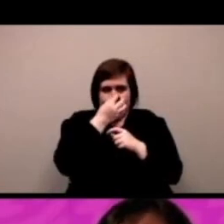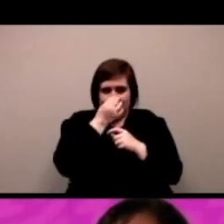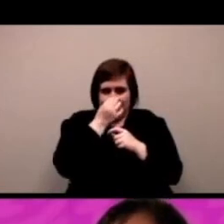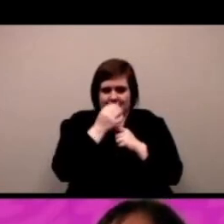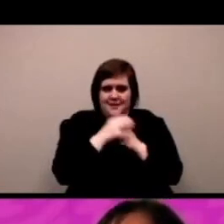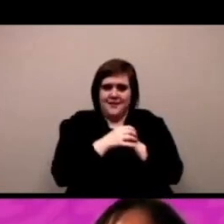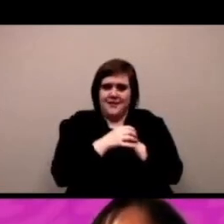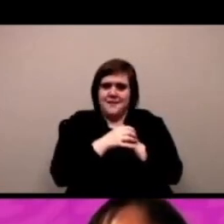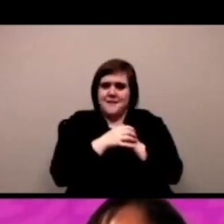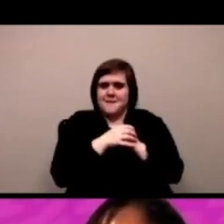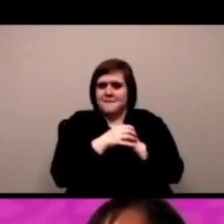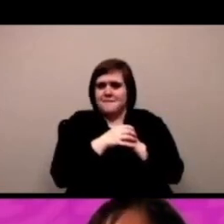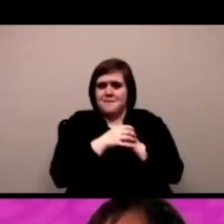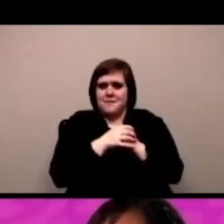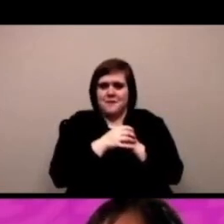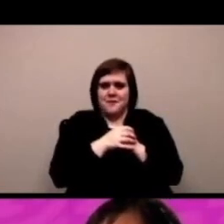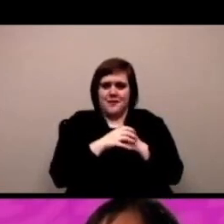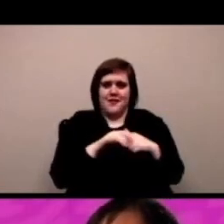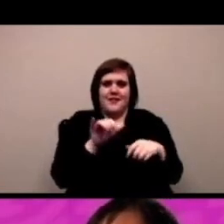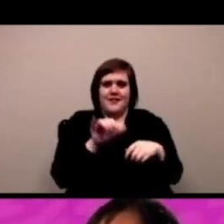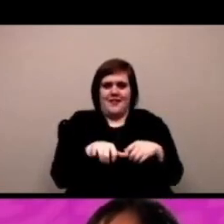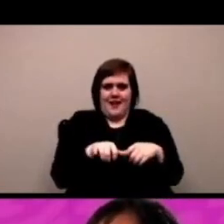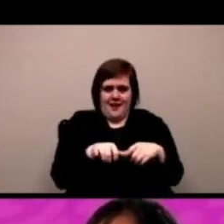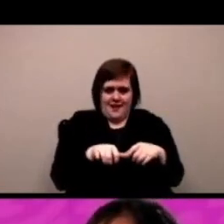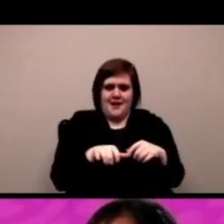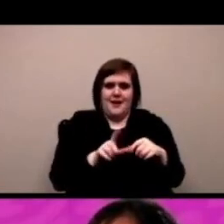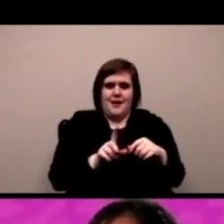press a key, you use the push.